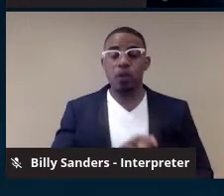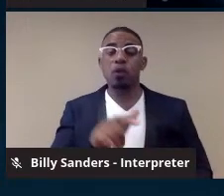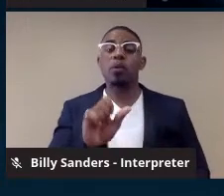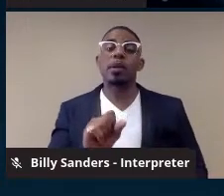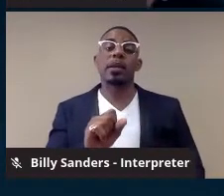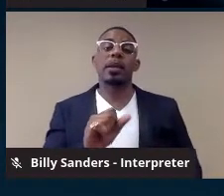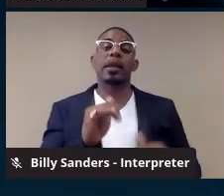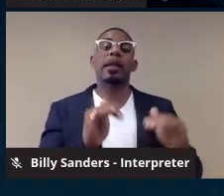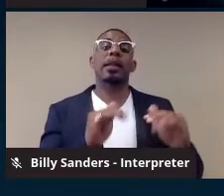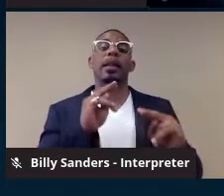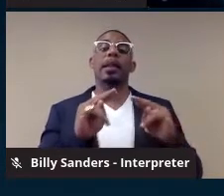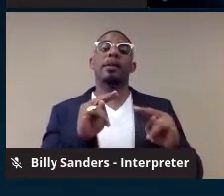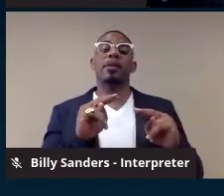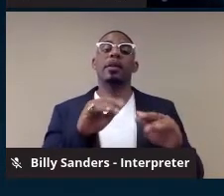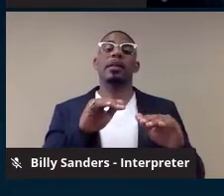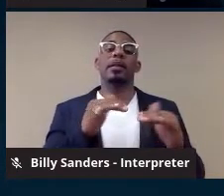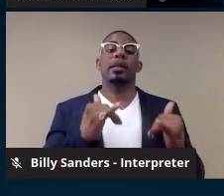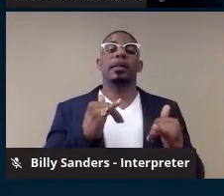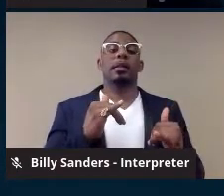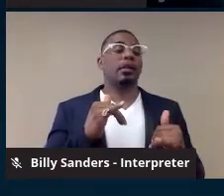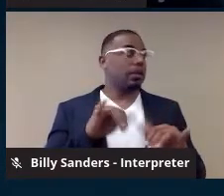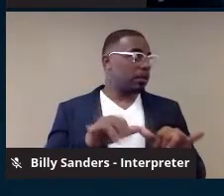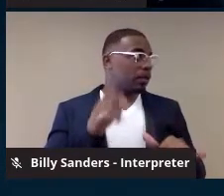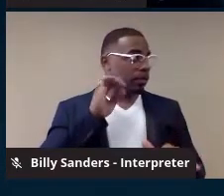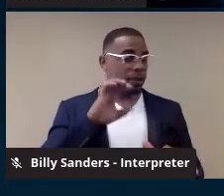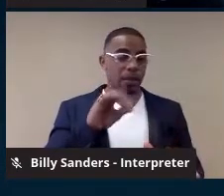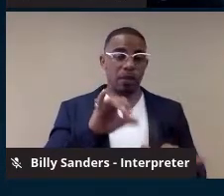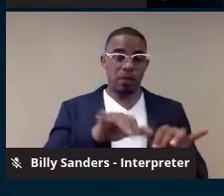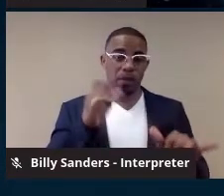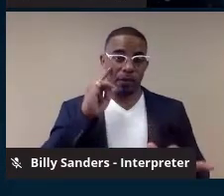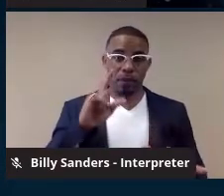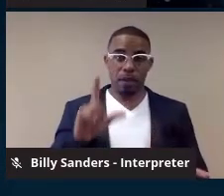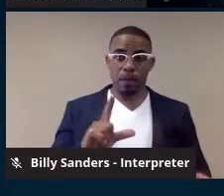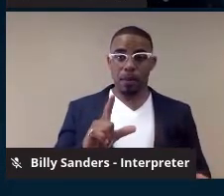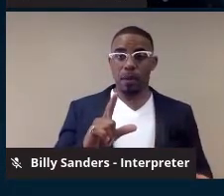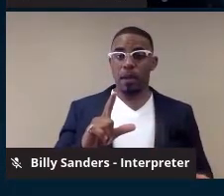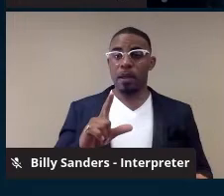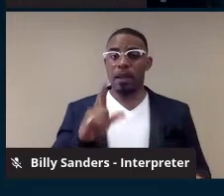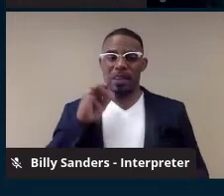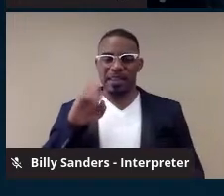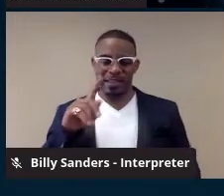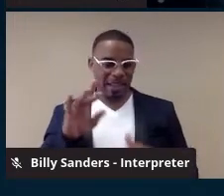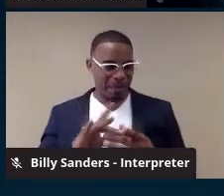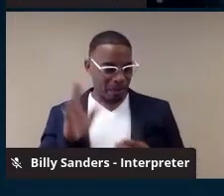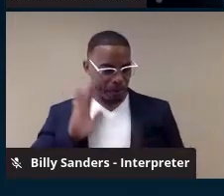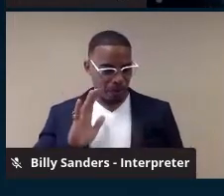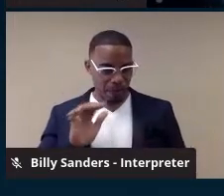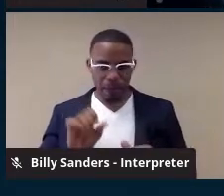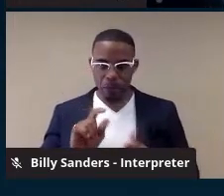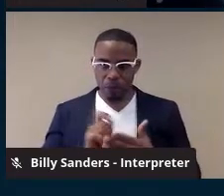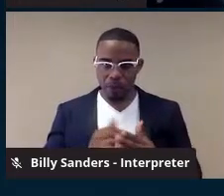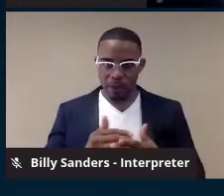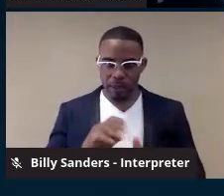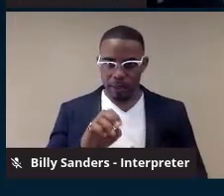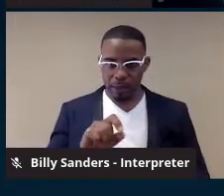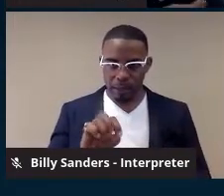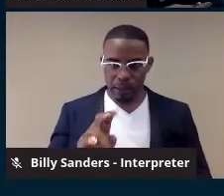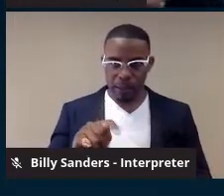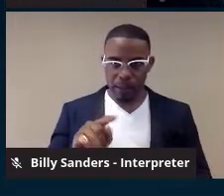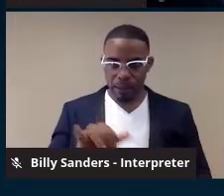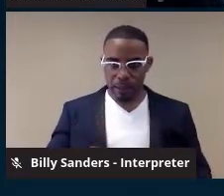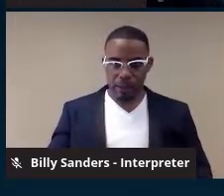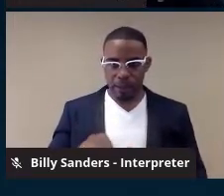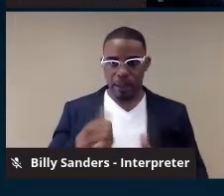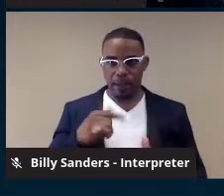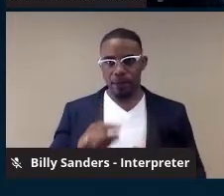leverage the existing .NET ecosystem of libraries. So I think Scott mentioned earlier, being able to write things in .NET Standard and have them